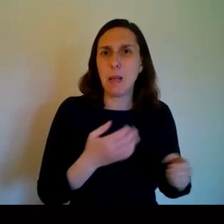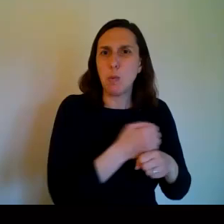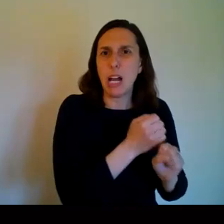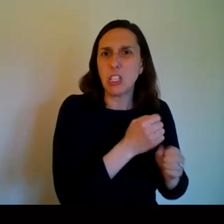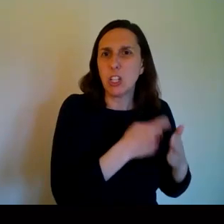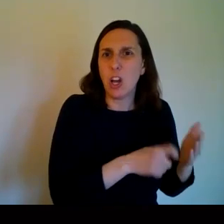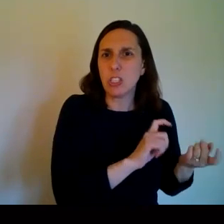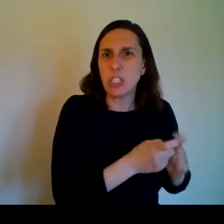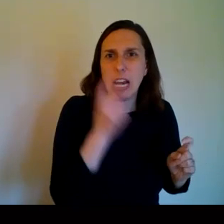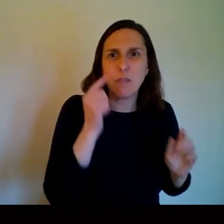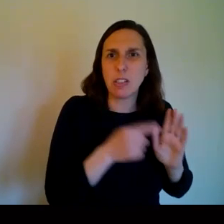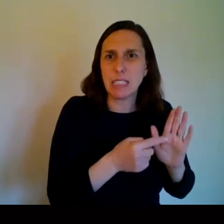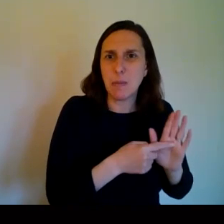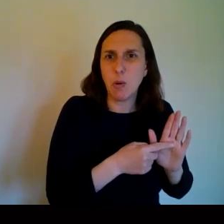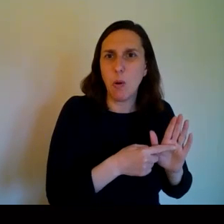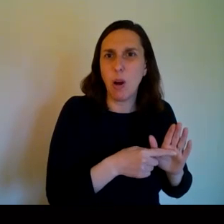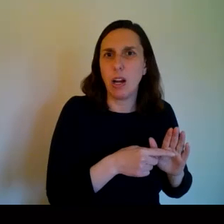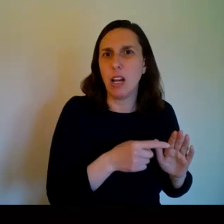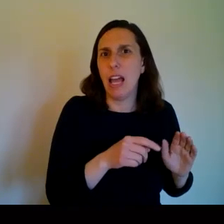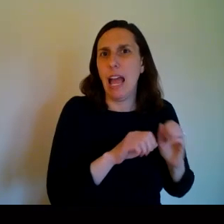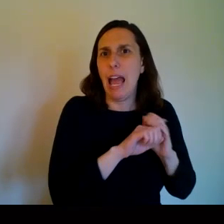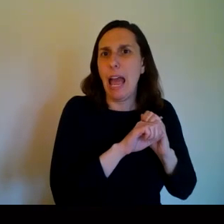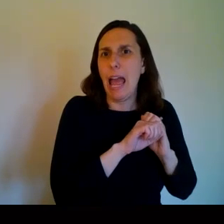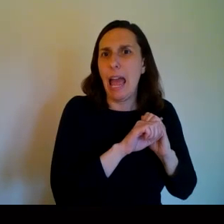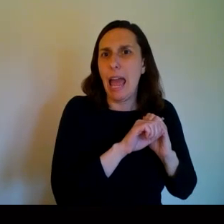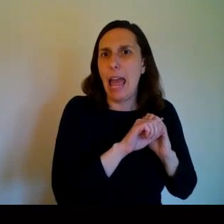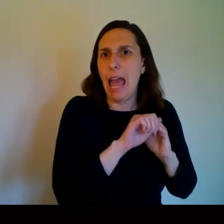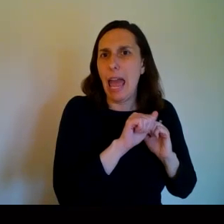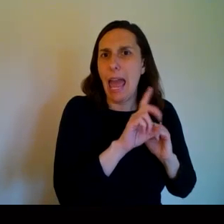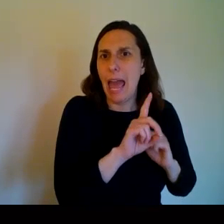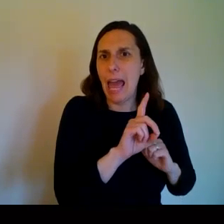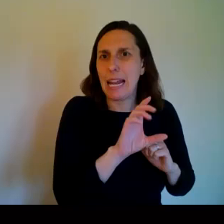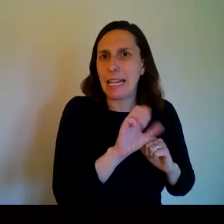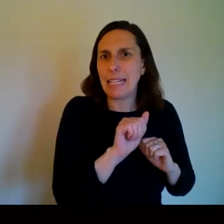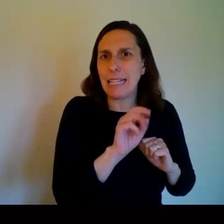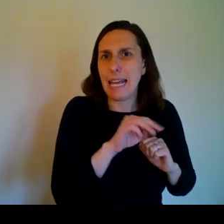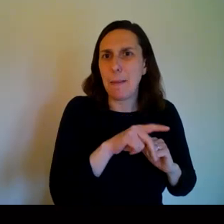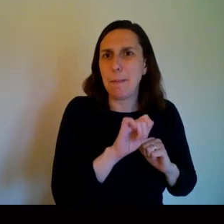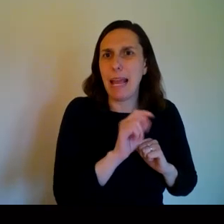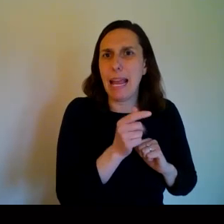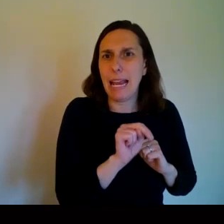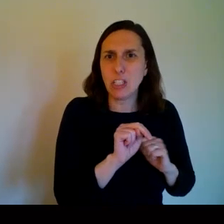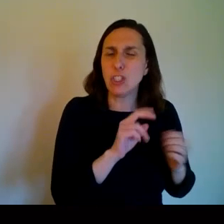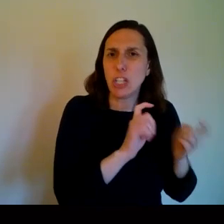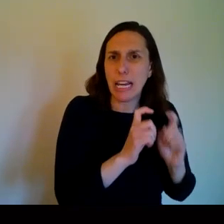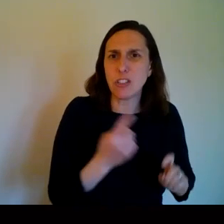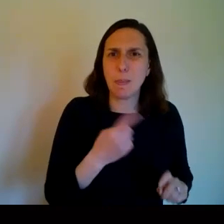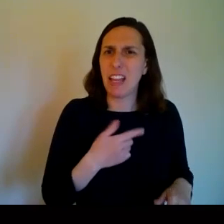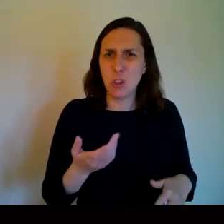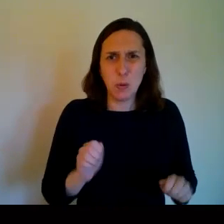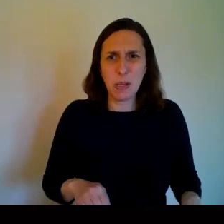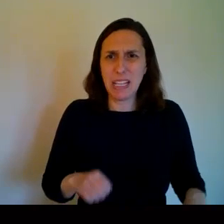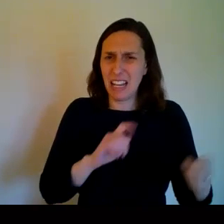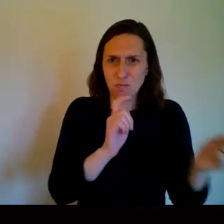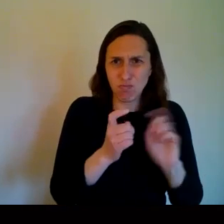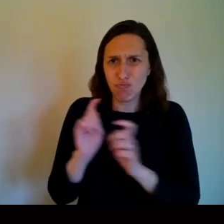or ad campaigns change. You can alter this, right? But they can be things that you can alter and model separately